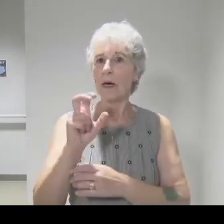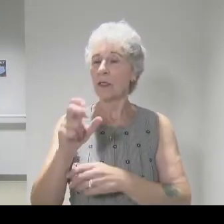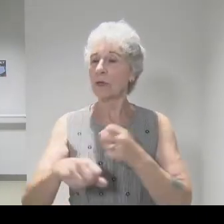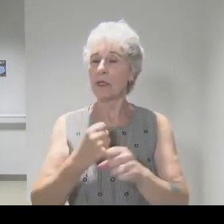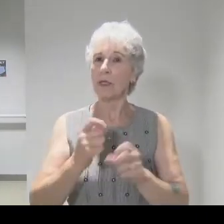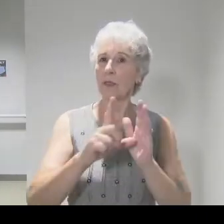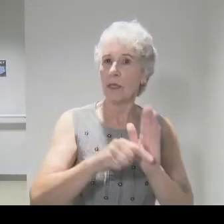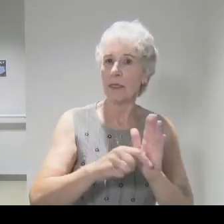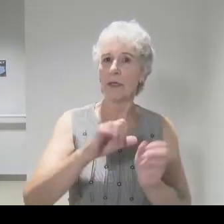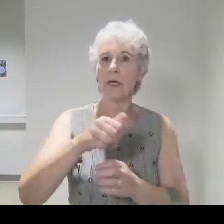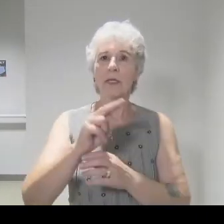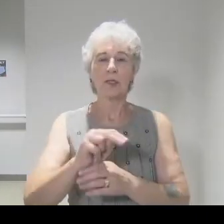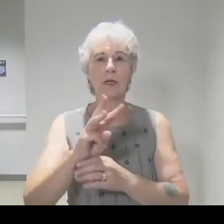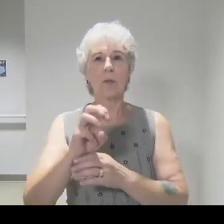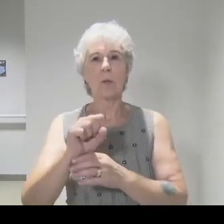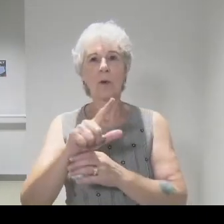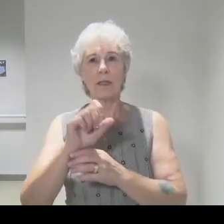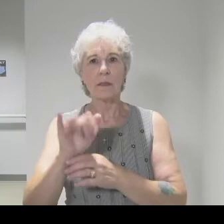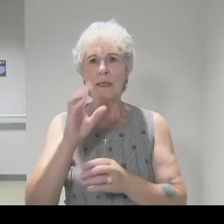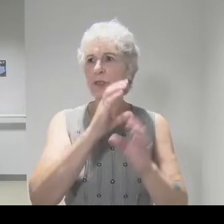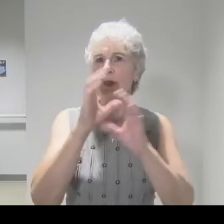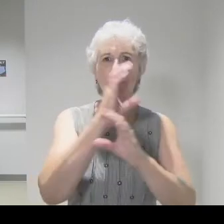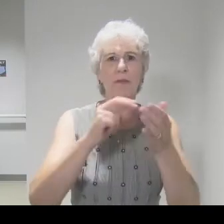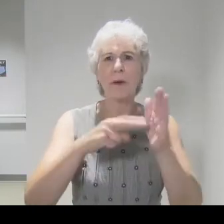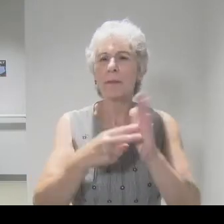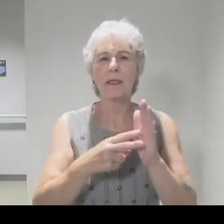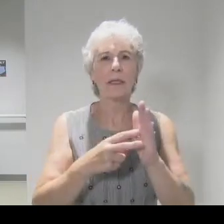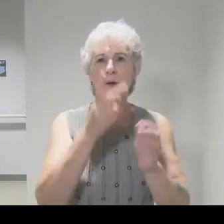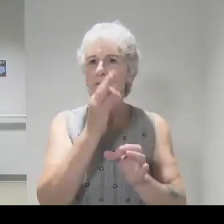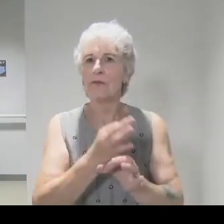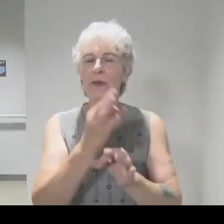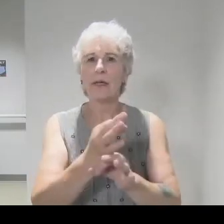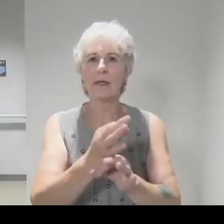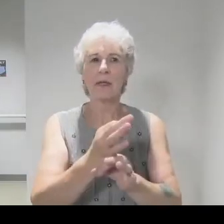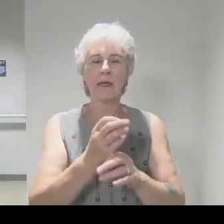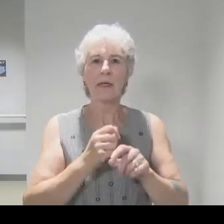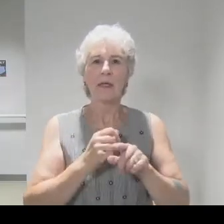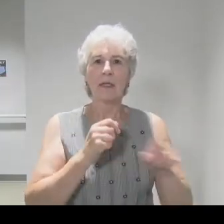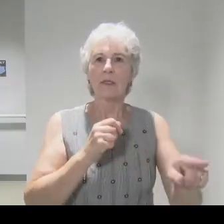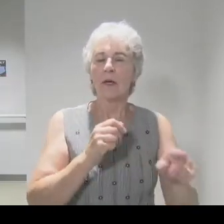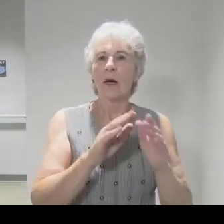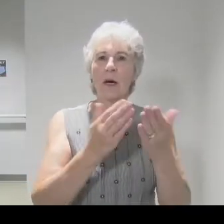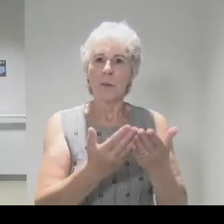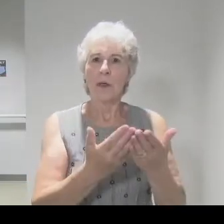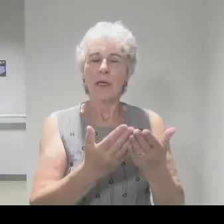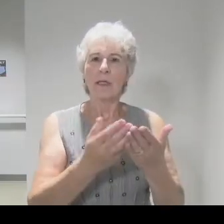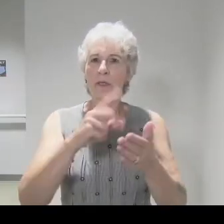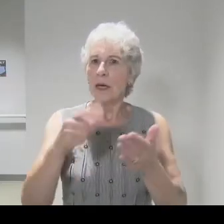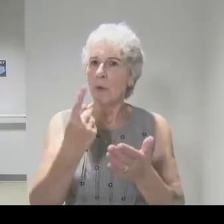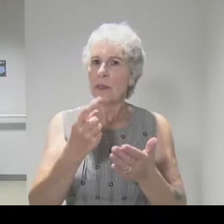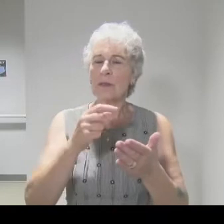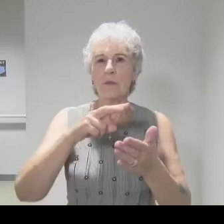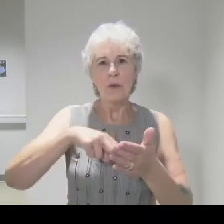upon searching for the meaning of faith, stumbled upon a Bible study that was taking place on Aldersgate Street, where someone was reading